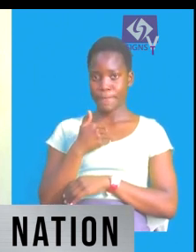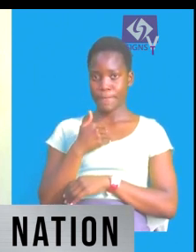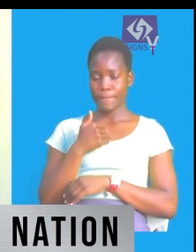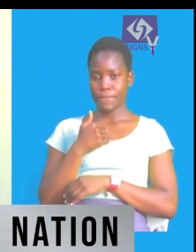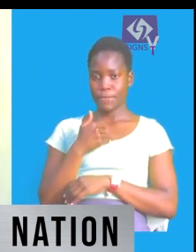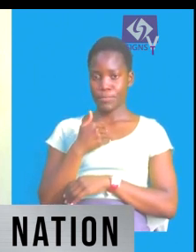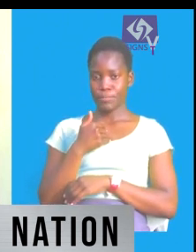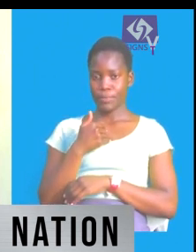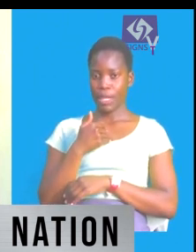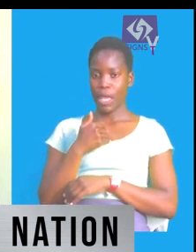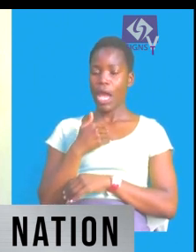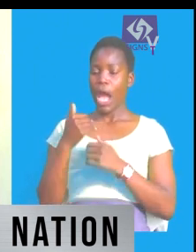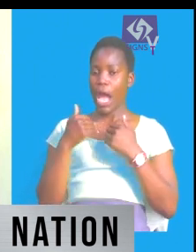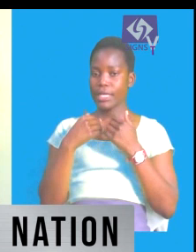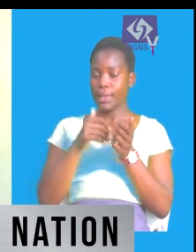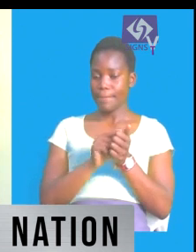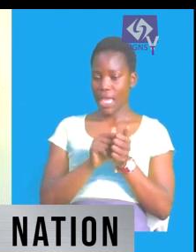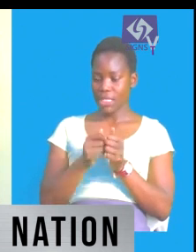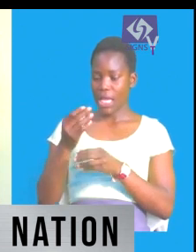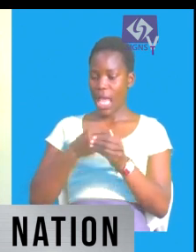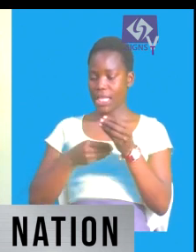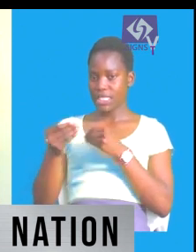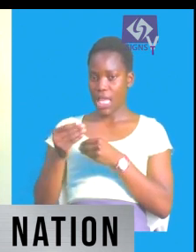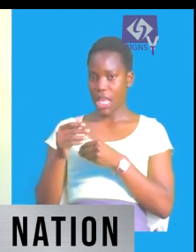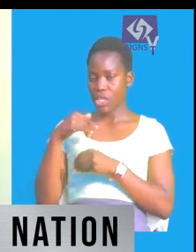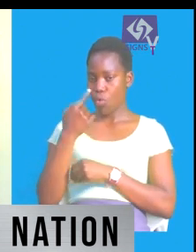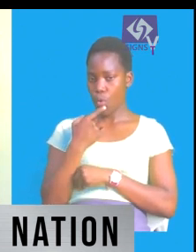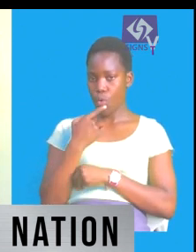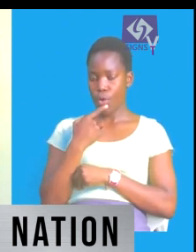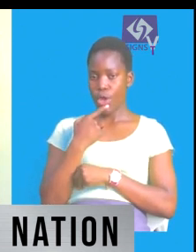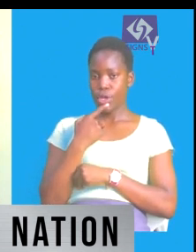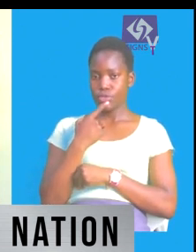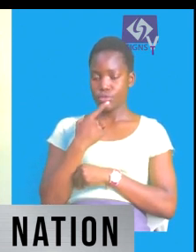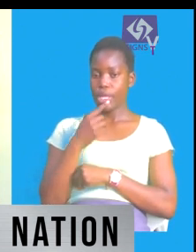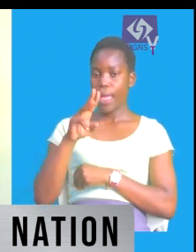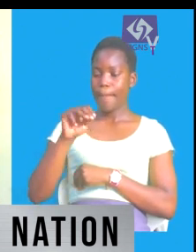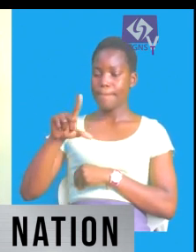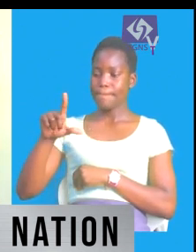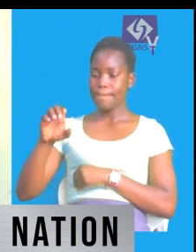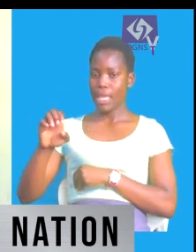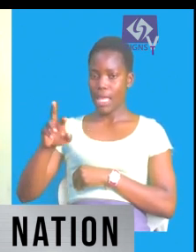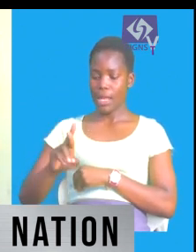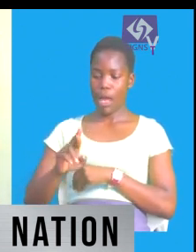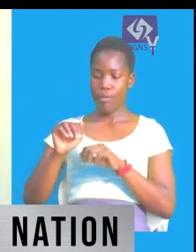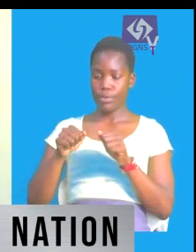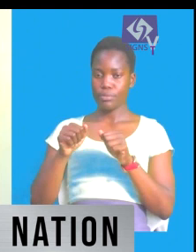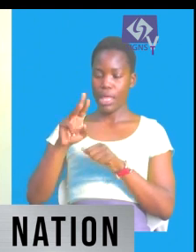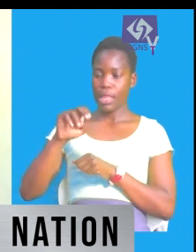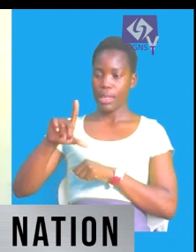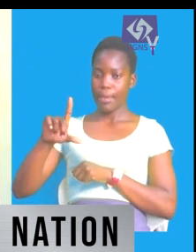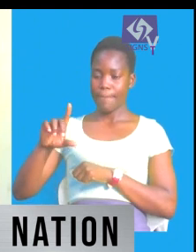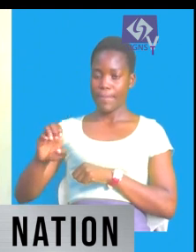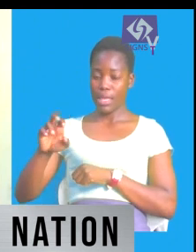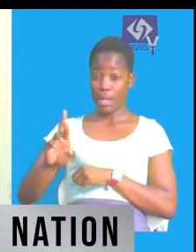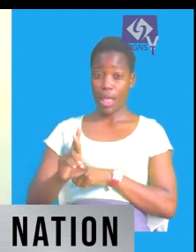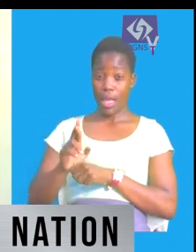maize and has maize and is the one selling to the miller so that the miller does this. Ile mahindi yake